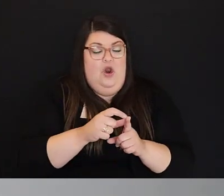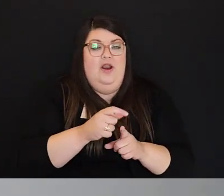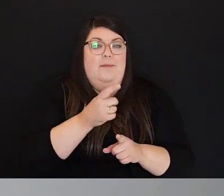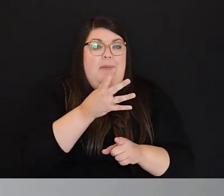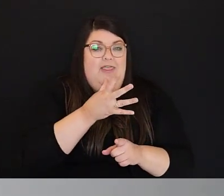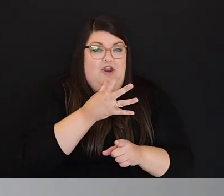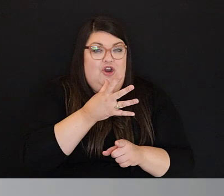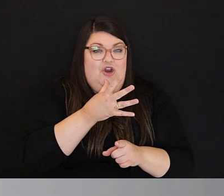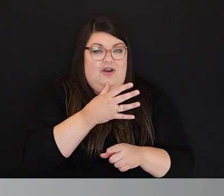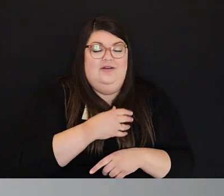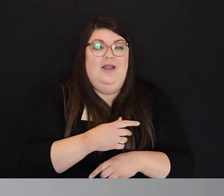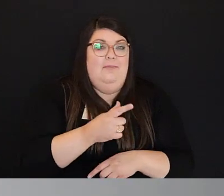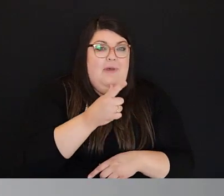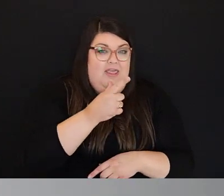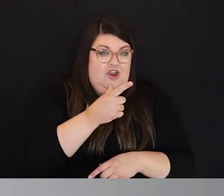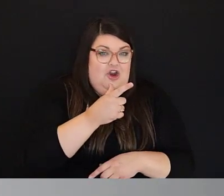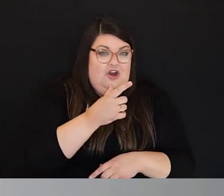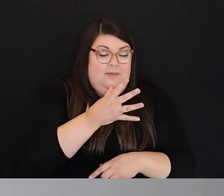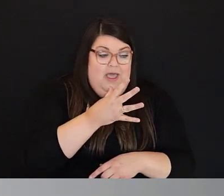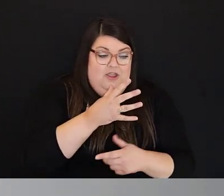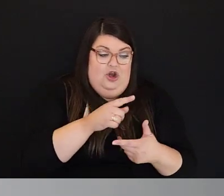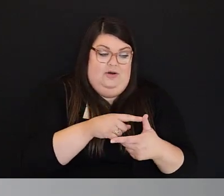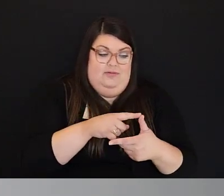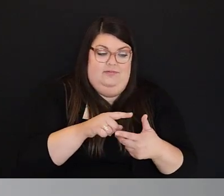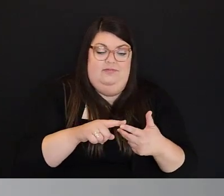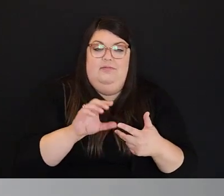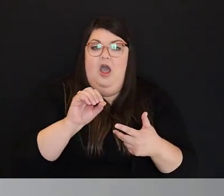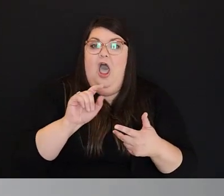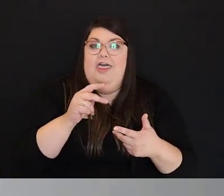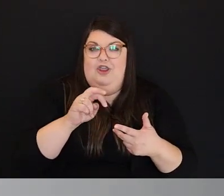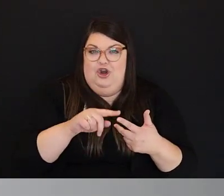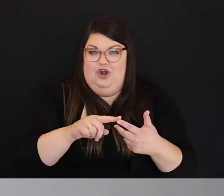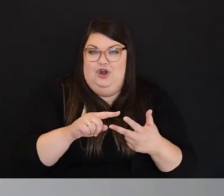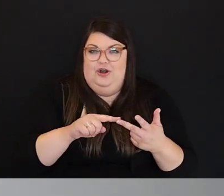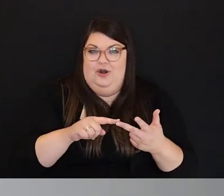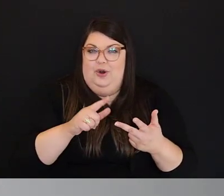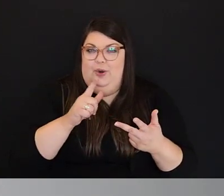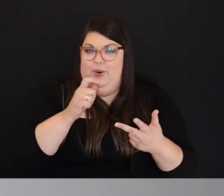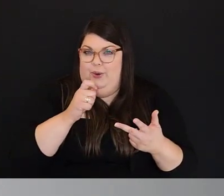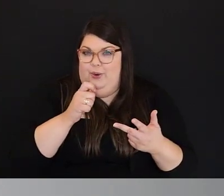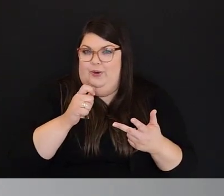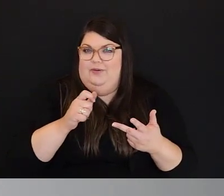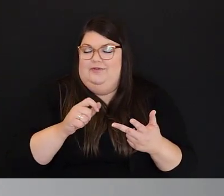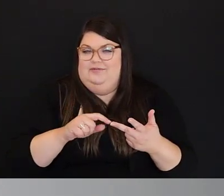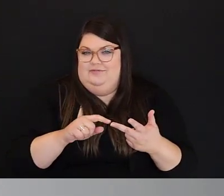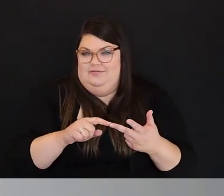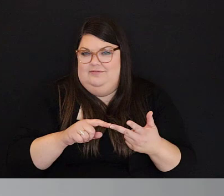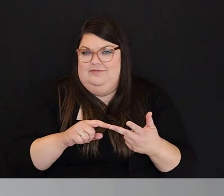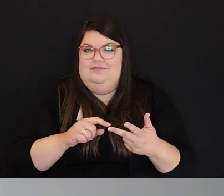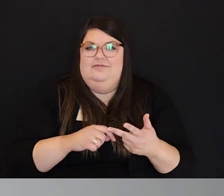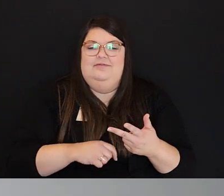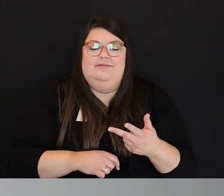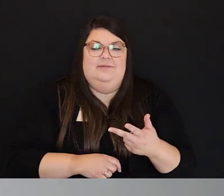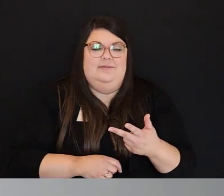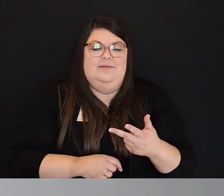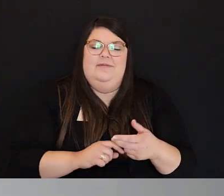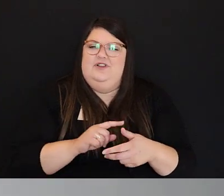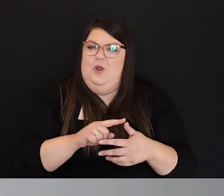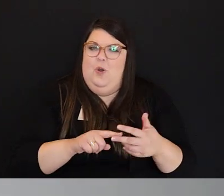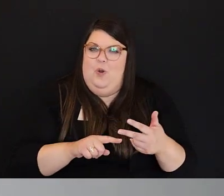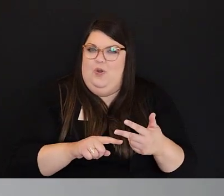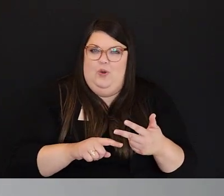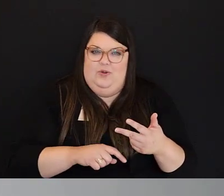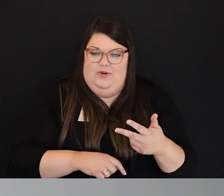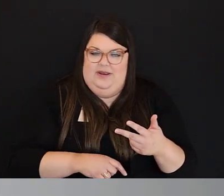other. You know, who's mother, who's other who, you know, like these questions. But the three could also be, you